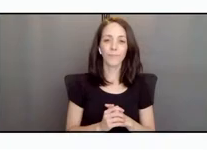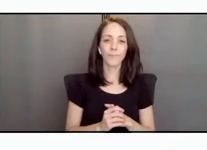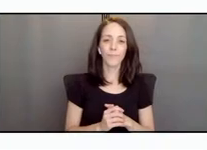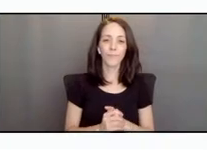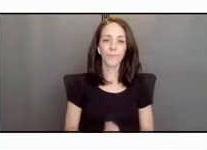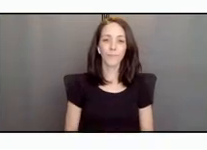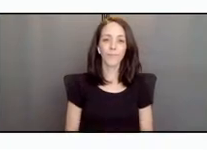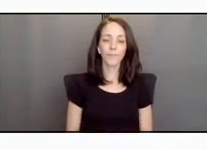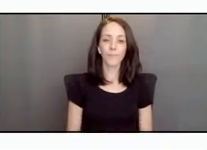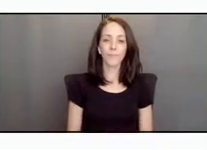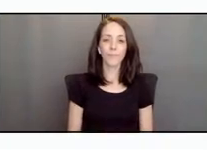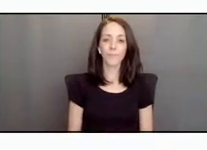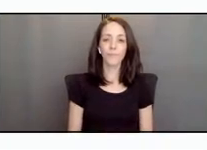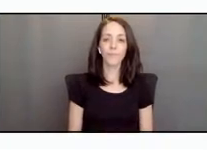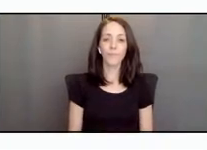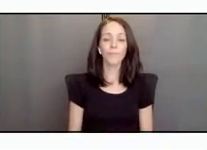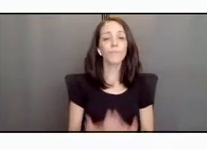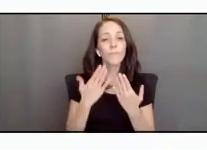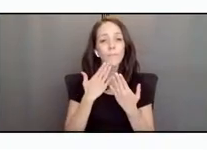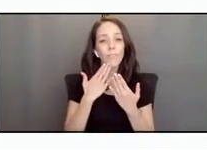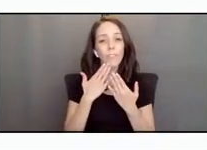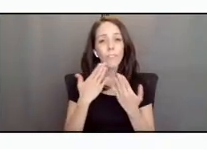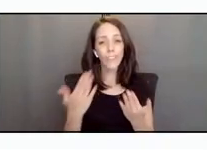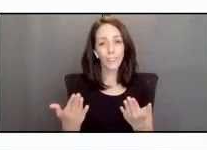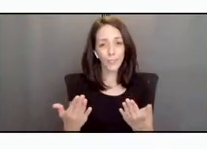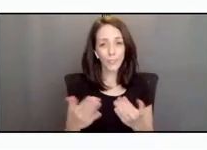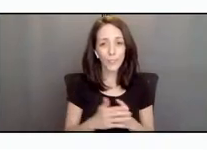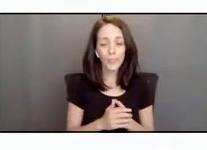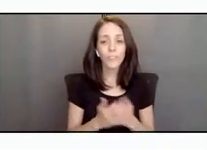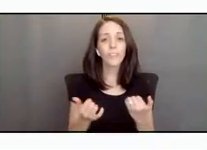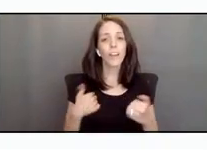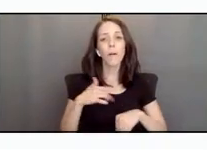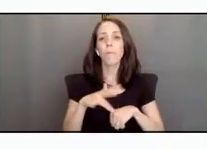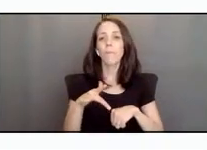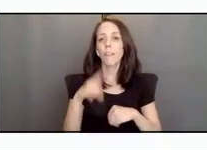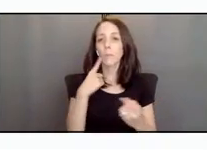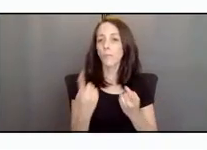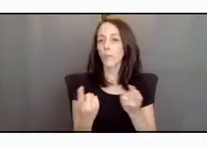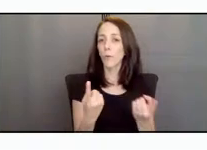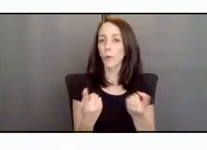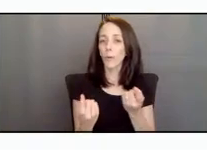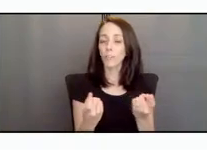Thank you. And this time I'm available for questions and also by email.